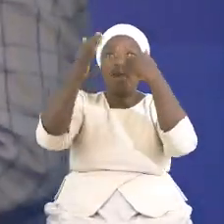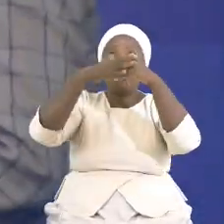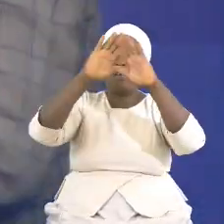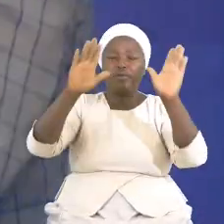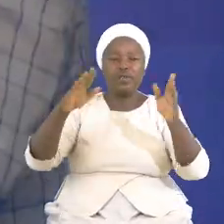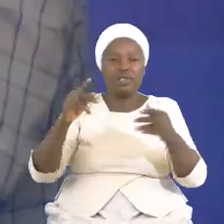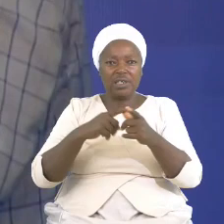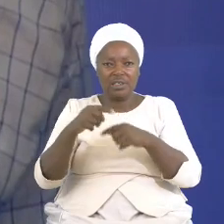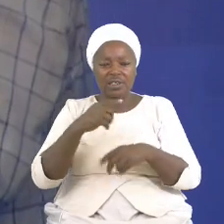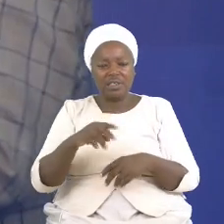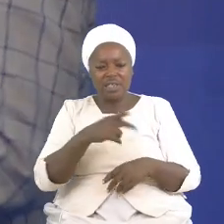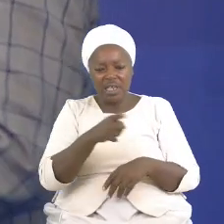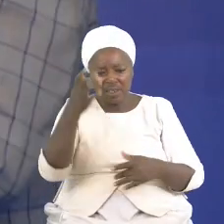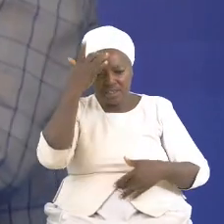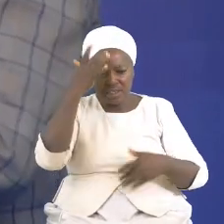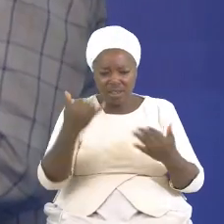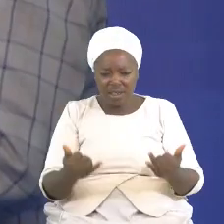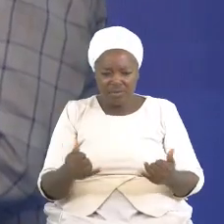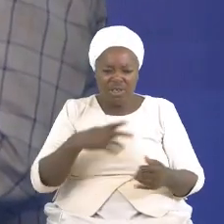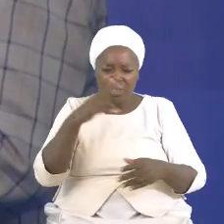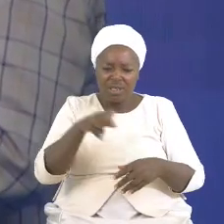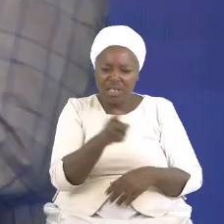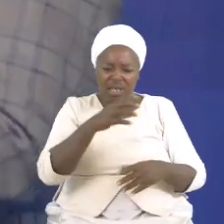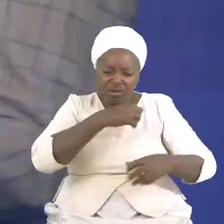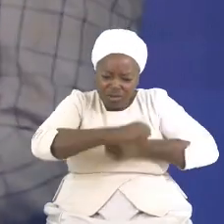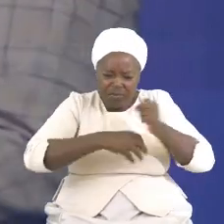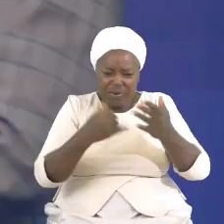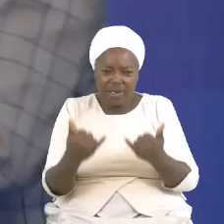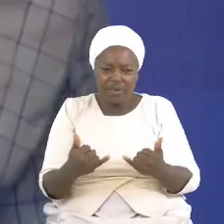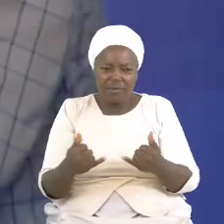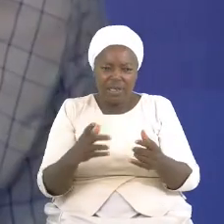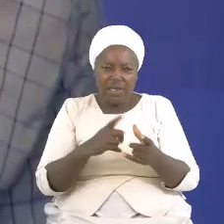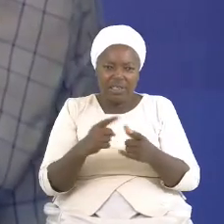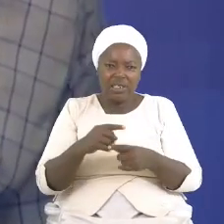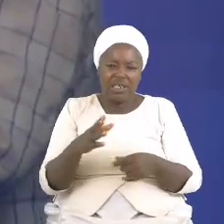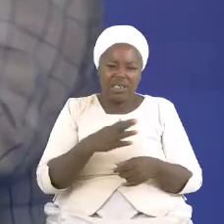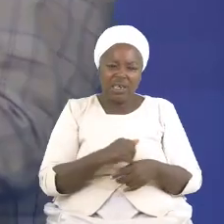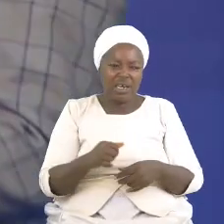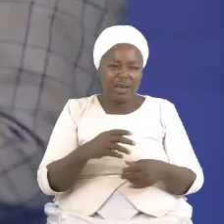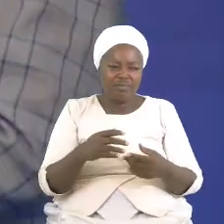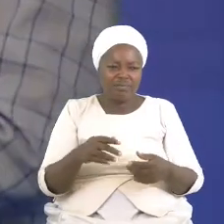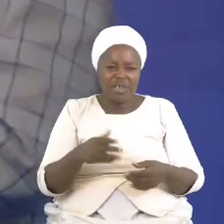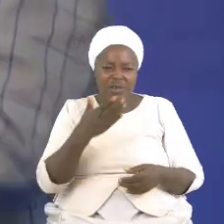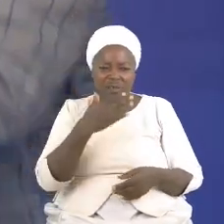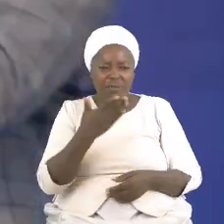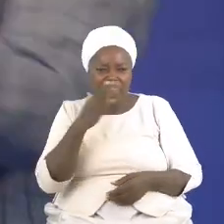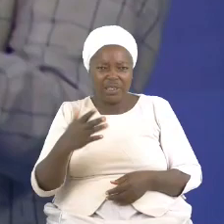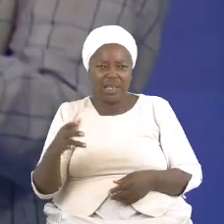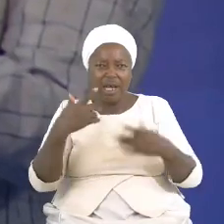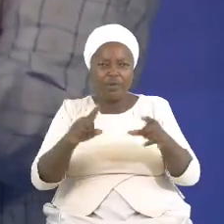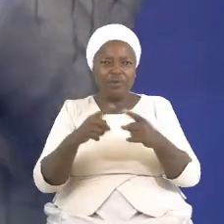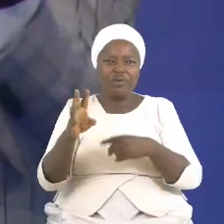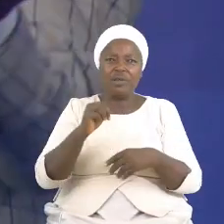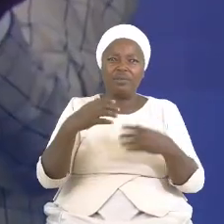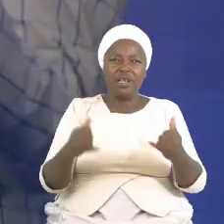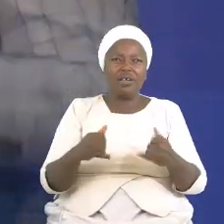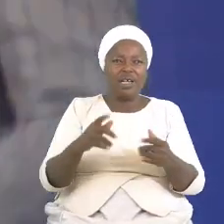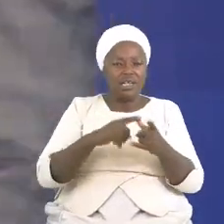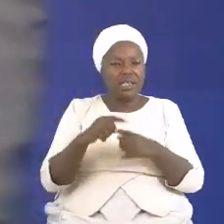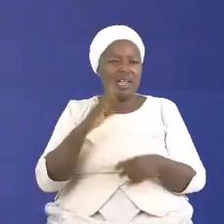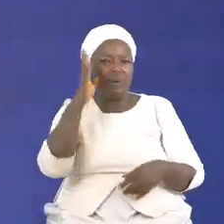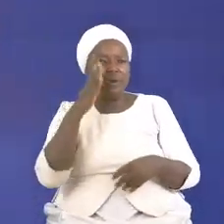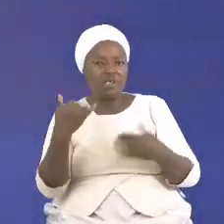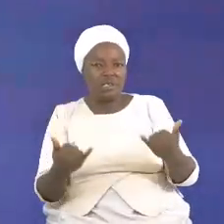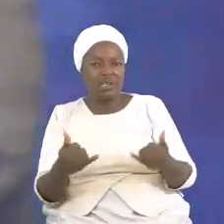sick now, they're suffering now, they're embarrassed now, things are not doing well. But anyway, I believe